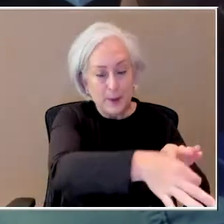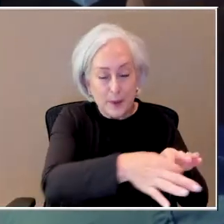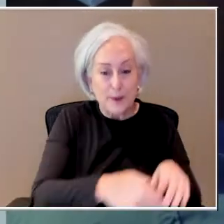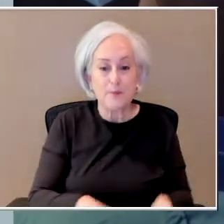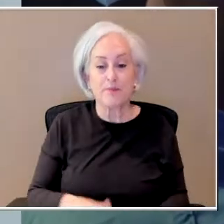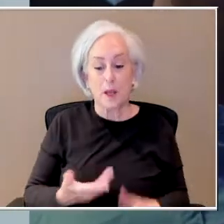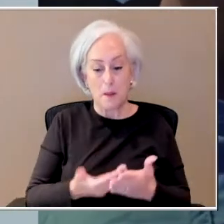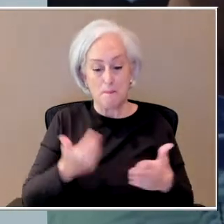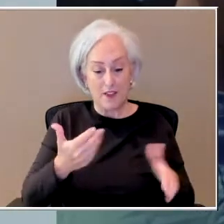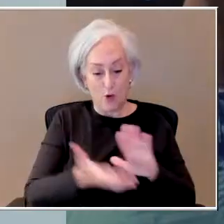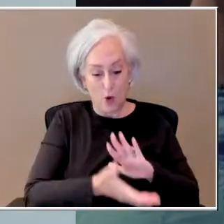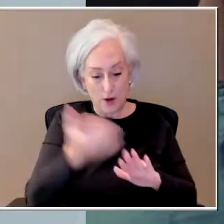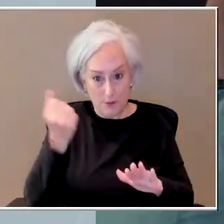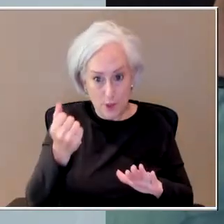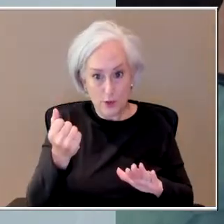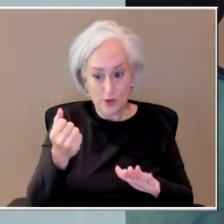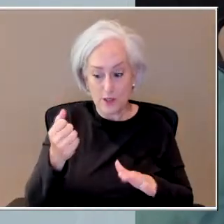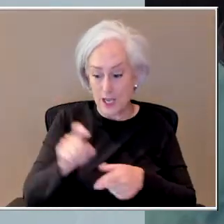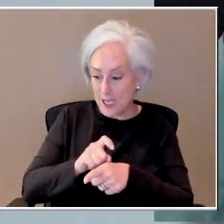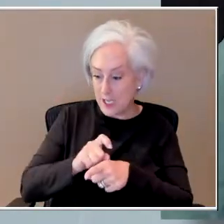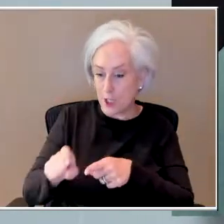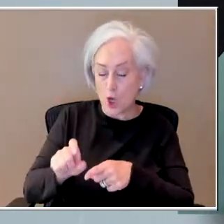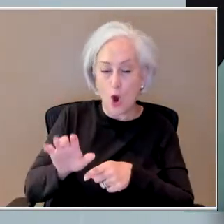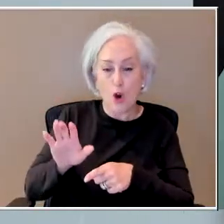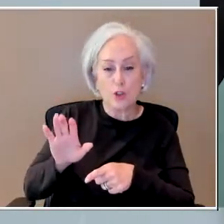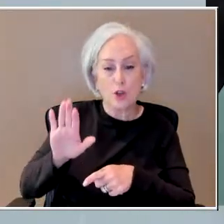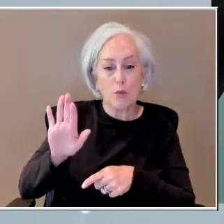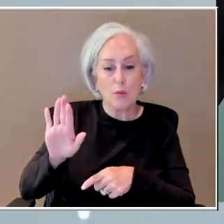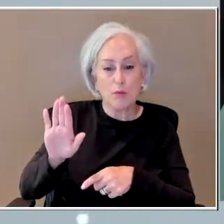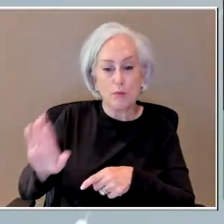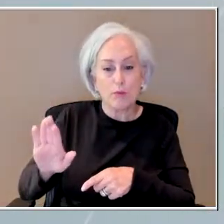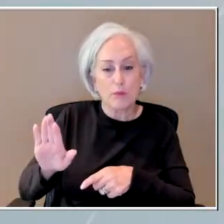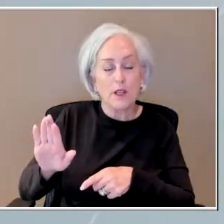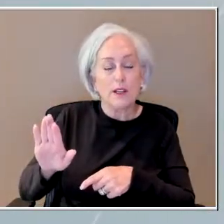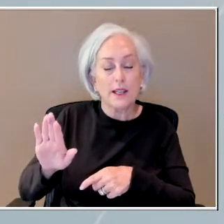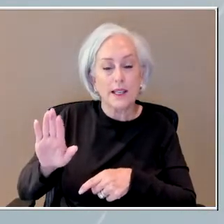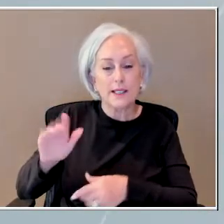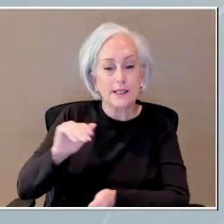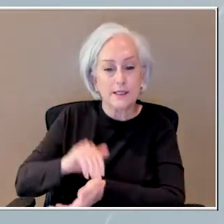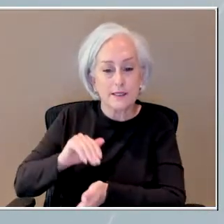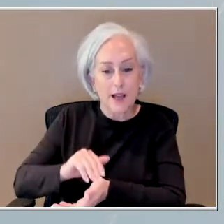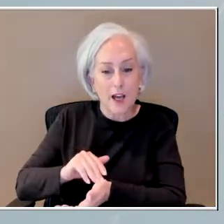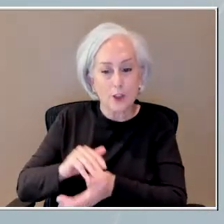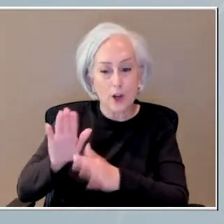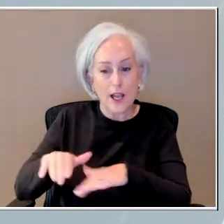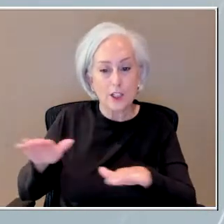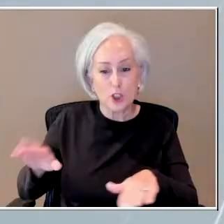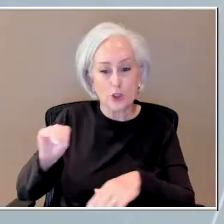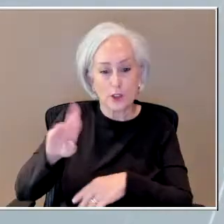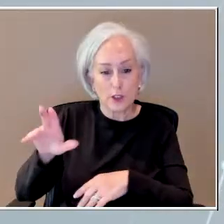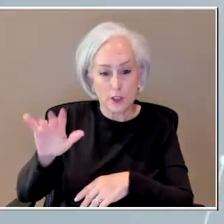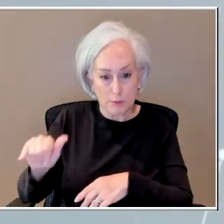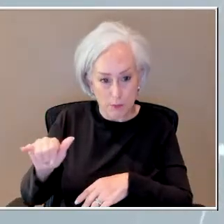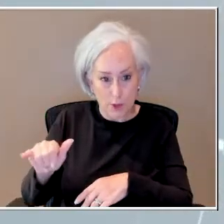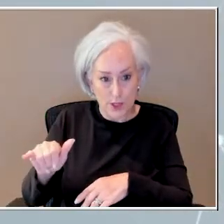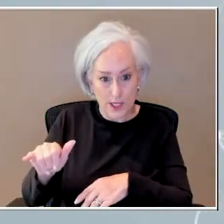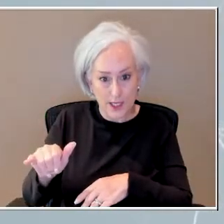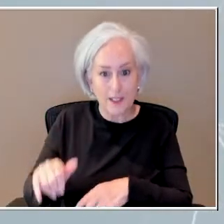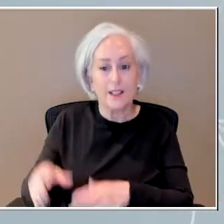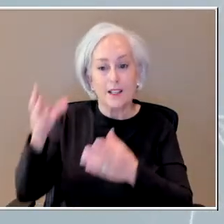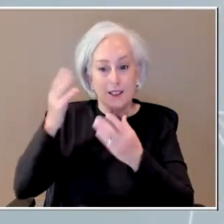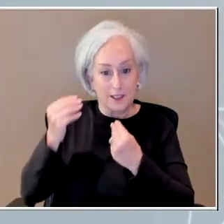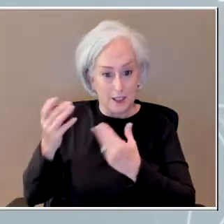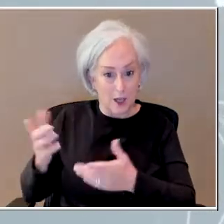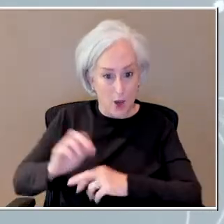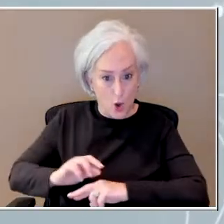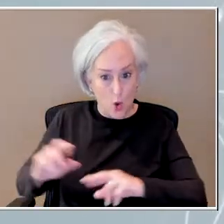final call to Brennan's team of doctors at Children's Mercy Hospital. Are you good? You okay for me to proceed and get it all squared away and not